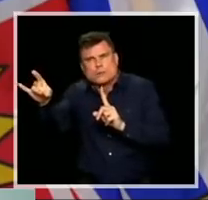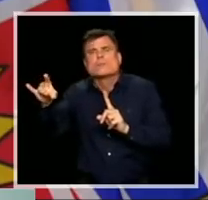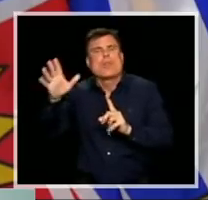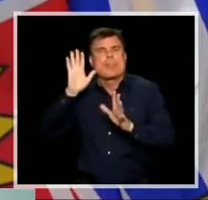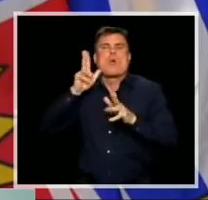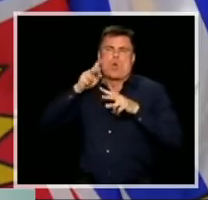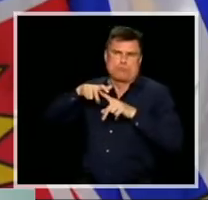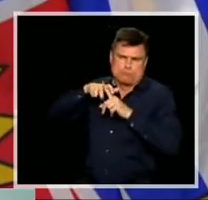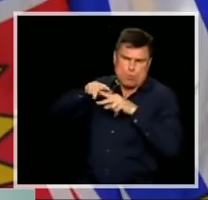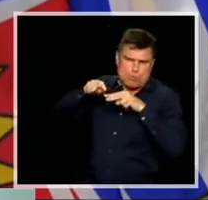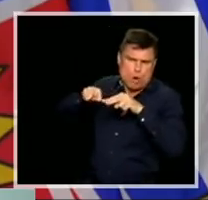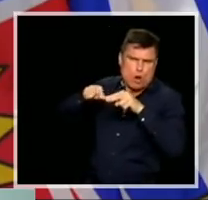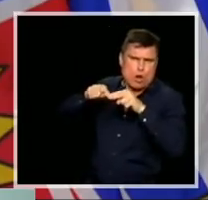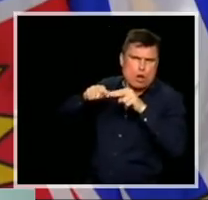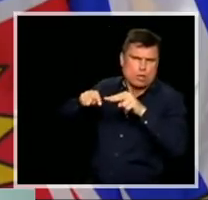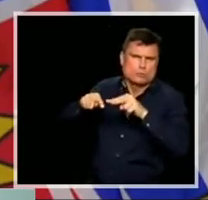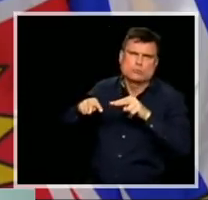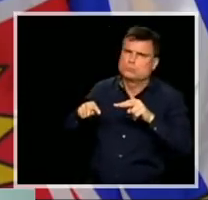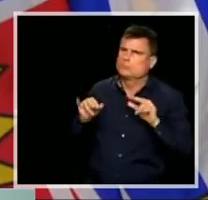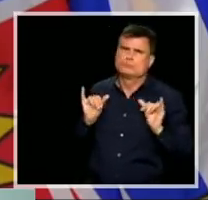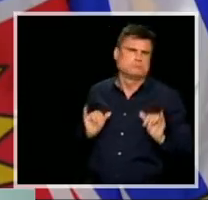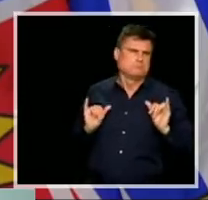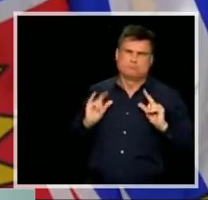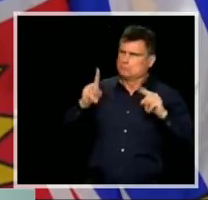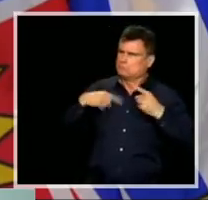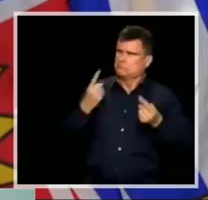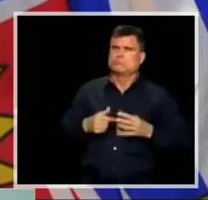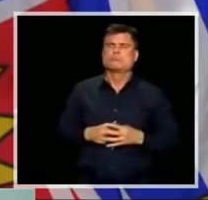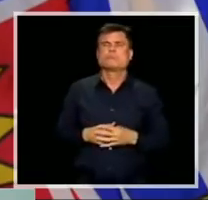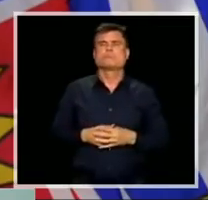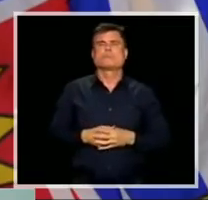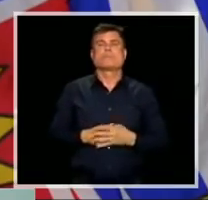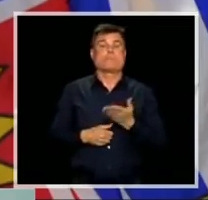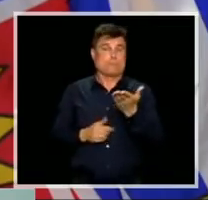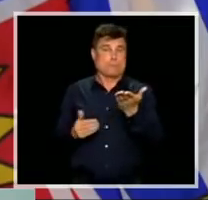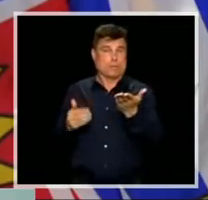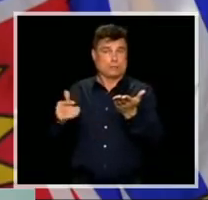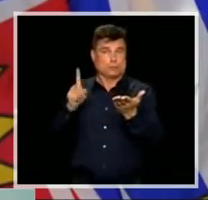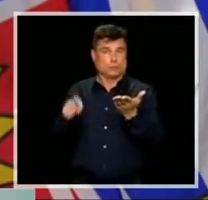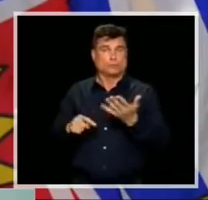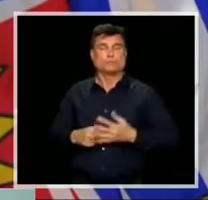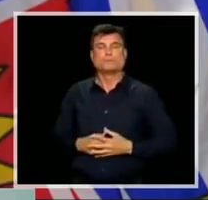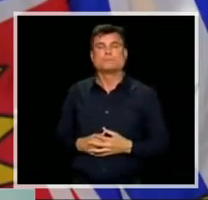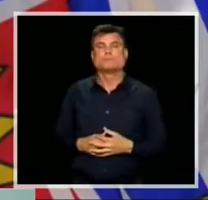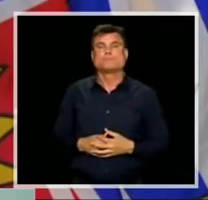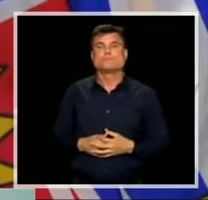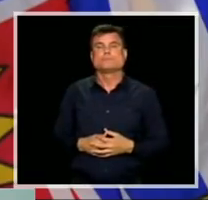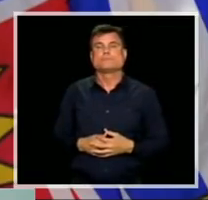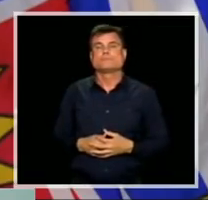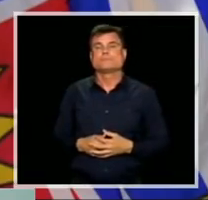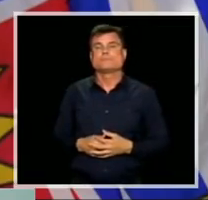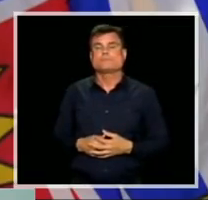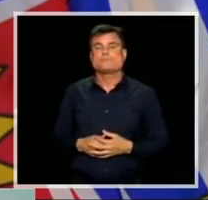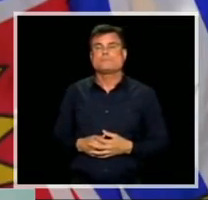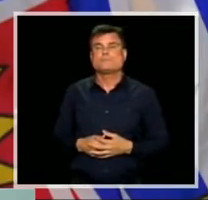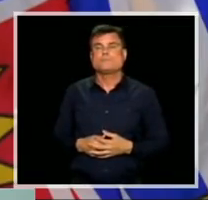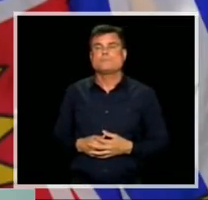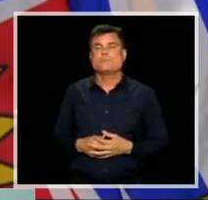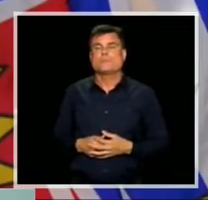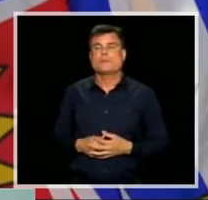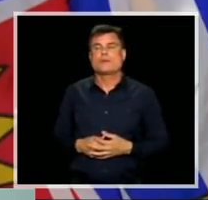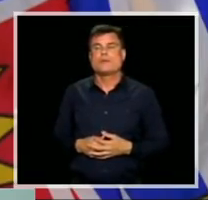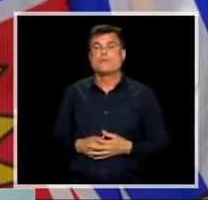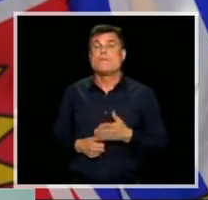one incubation period almost since we started our restart, and we're doing okay. People are continuing to maintain that safe